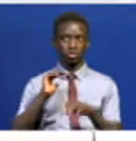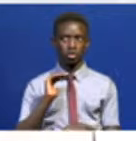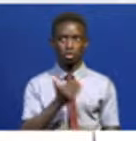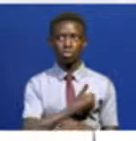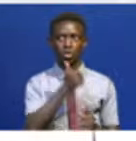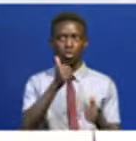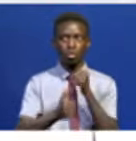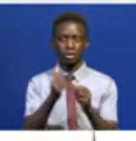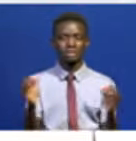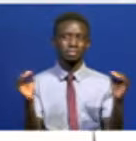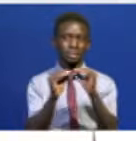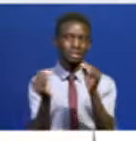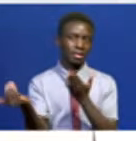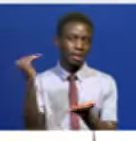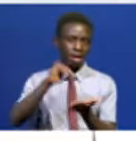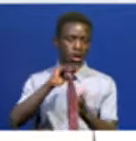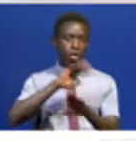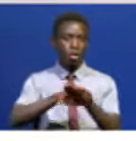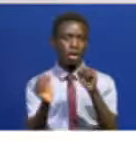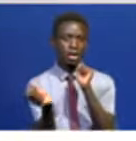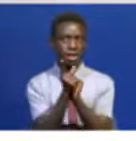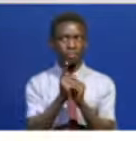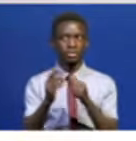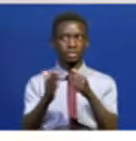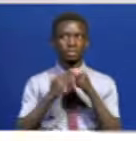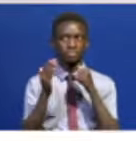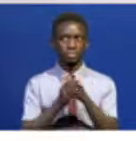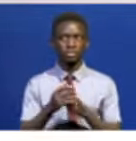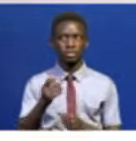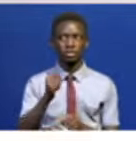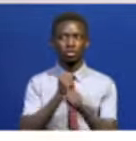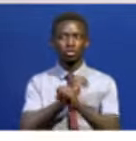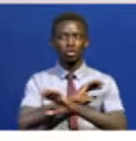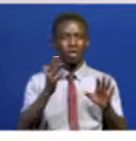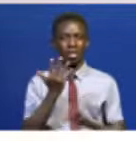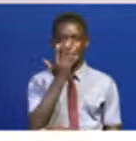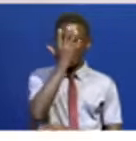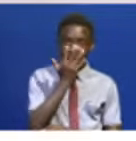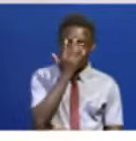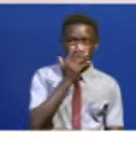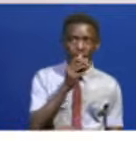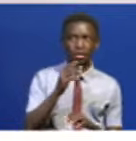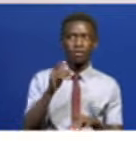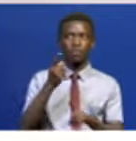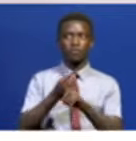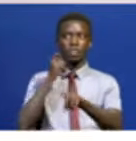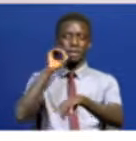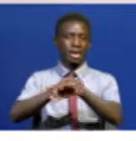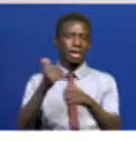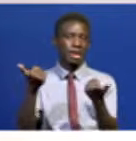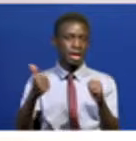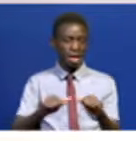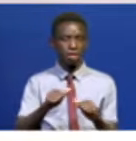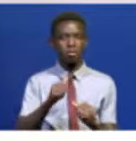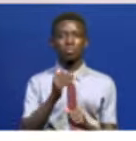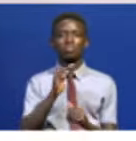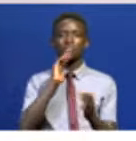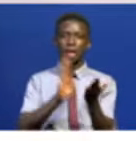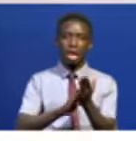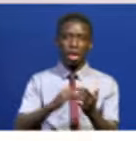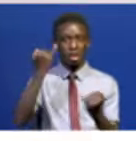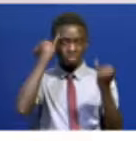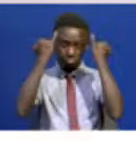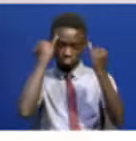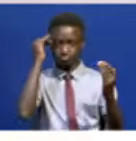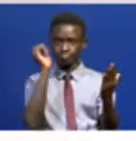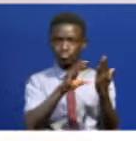again on the 11th of September. We will not shy away from receiving any memoranda, but only that we will have